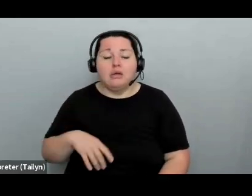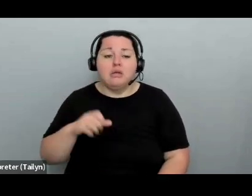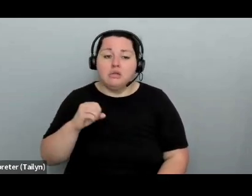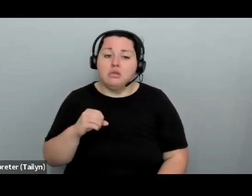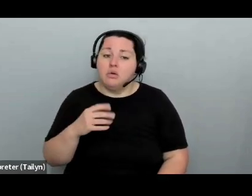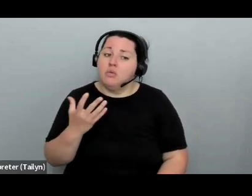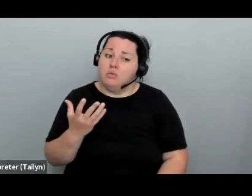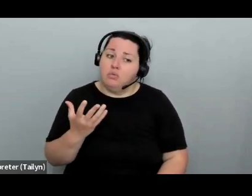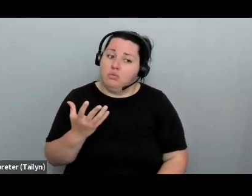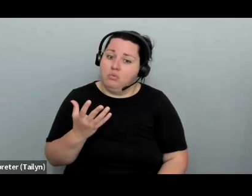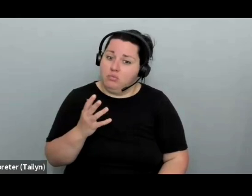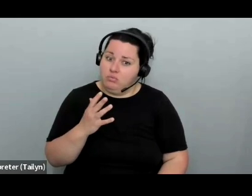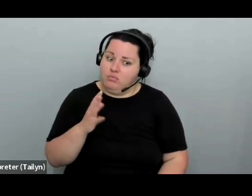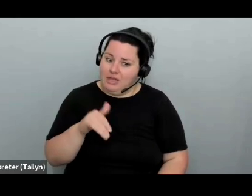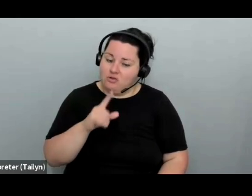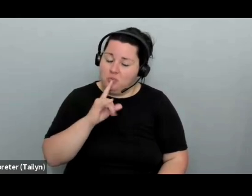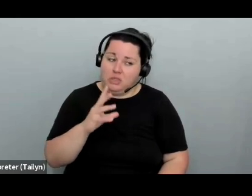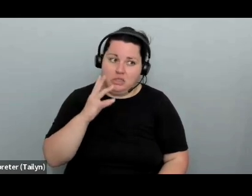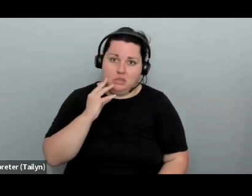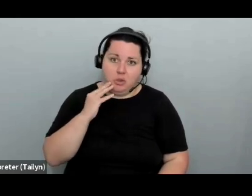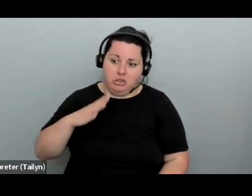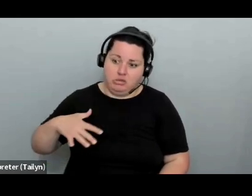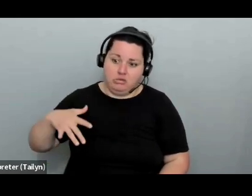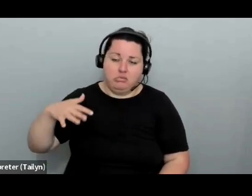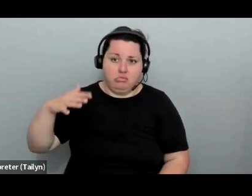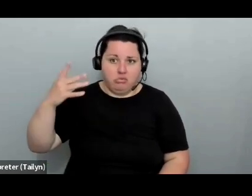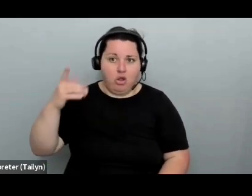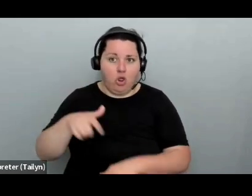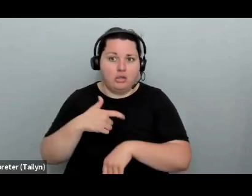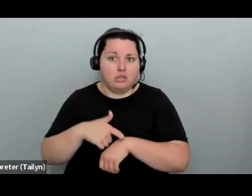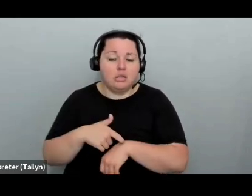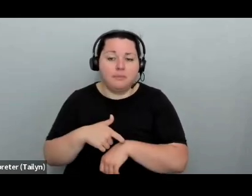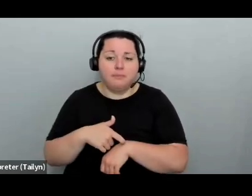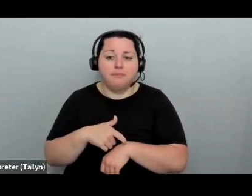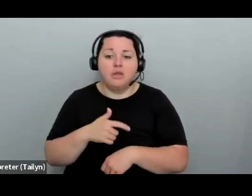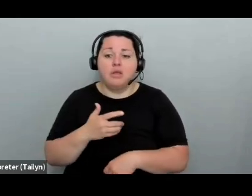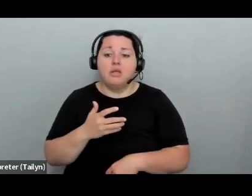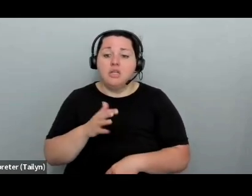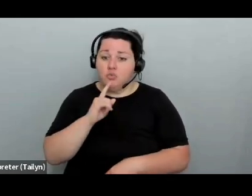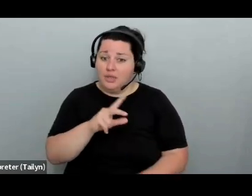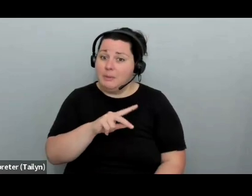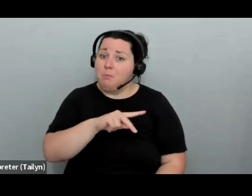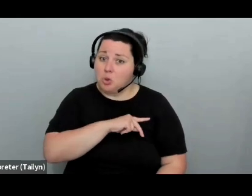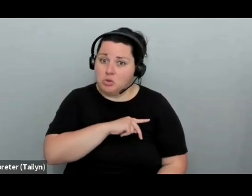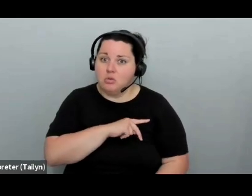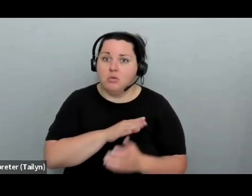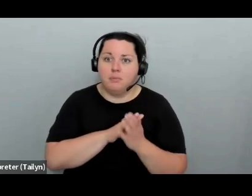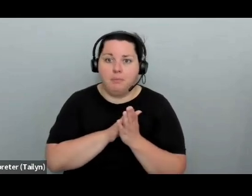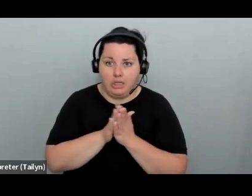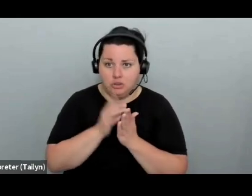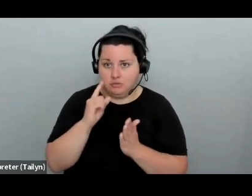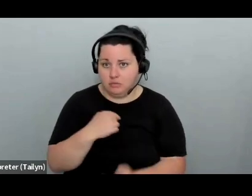And so this has been a journey for us. And so this is extremely personal and passionate for